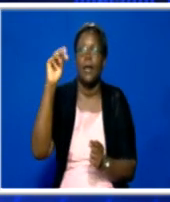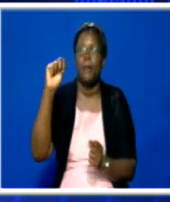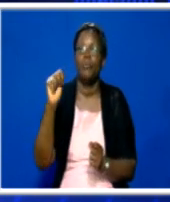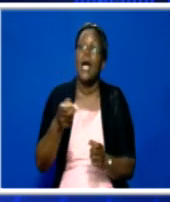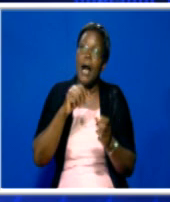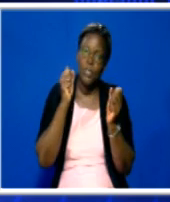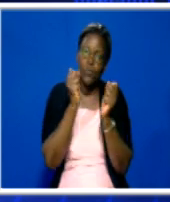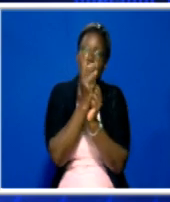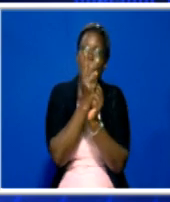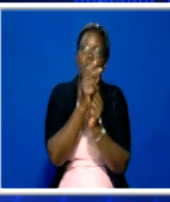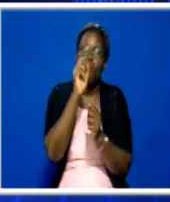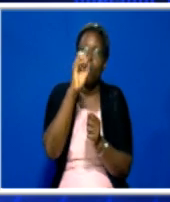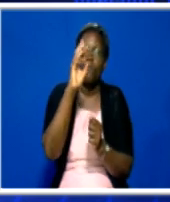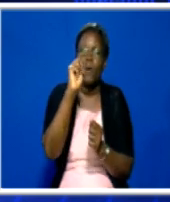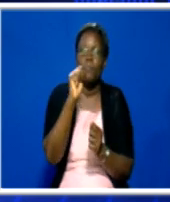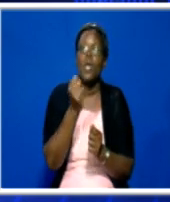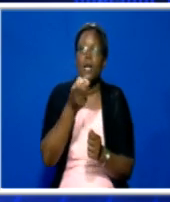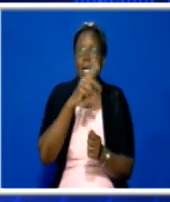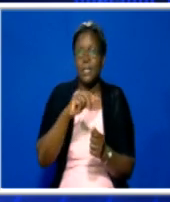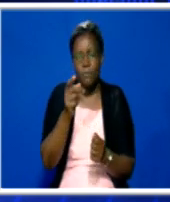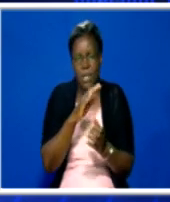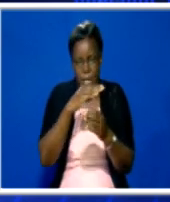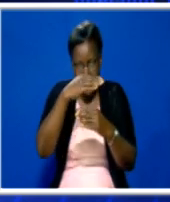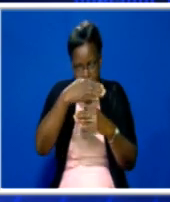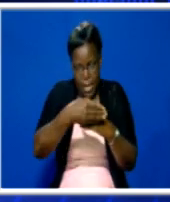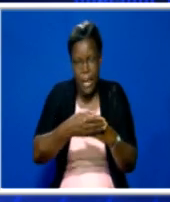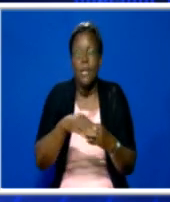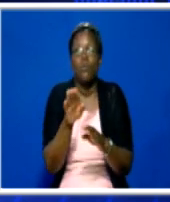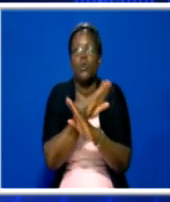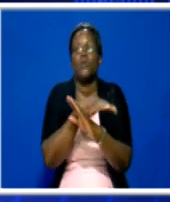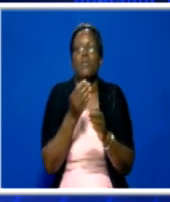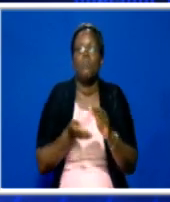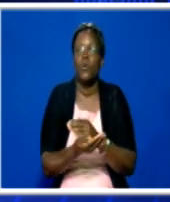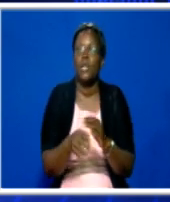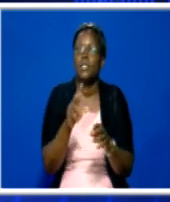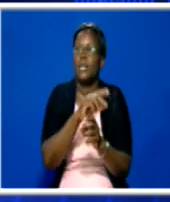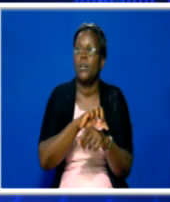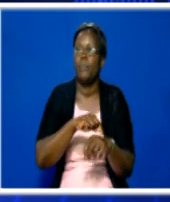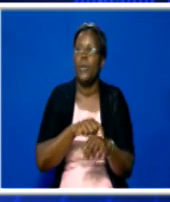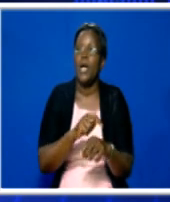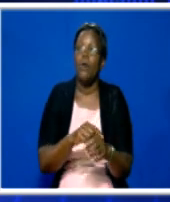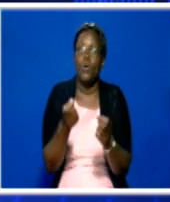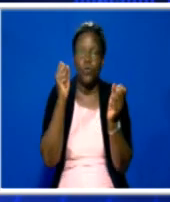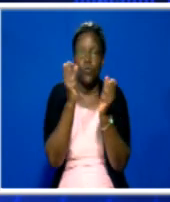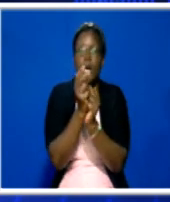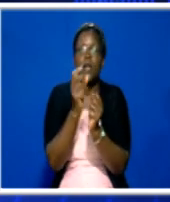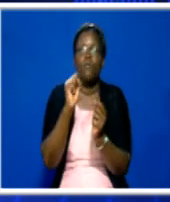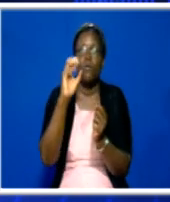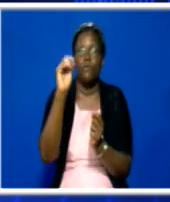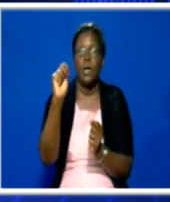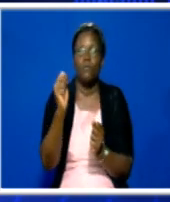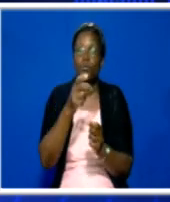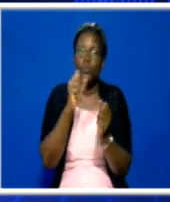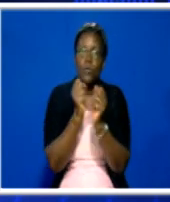At 12:05 p.m., just as we near the close of the morning session, 12:05 all the way to